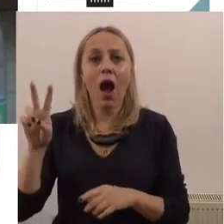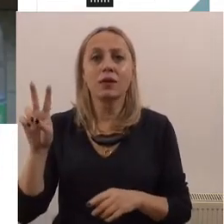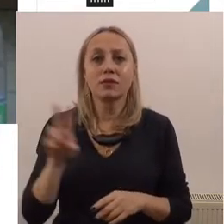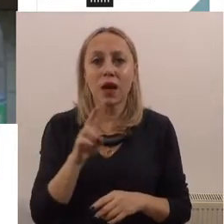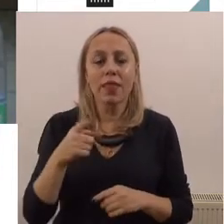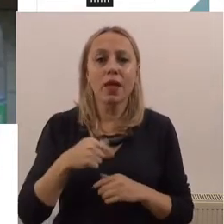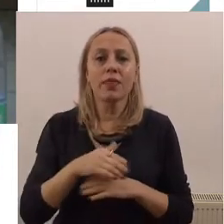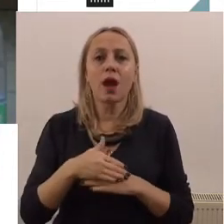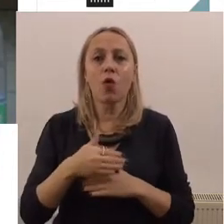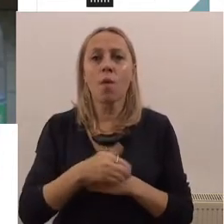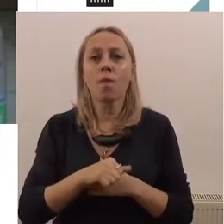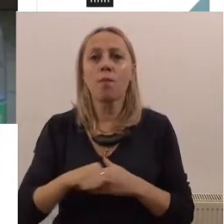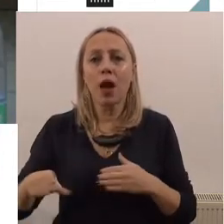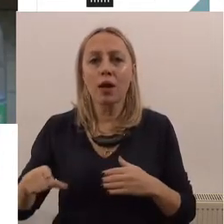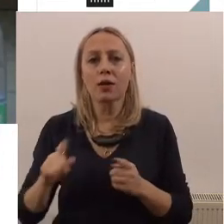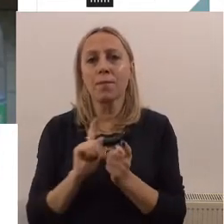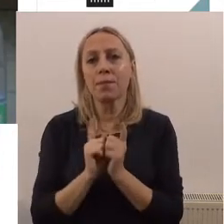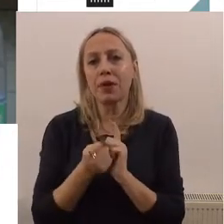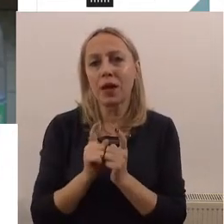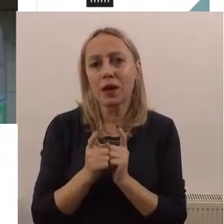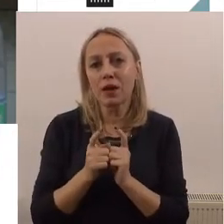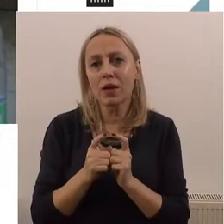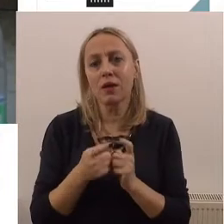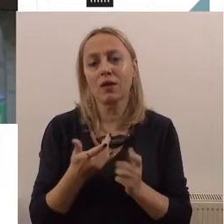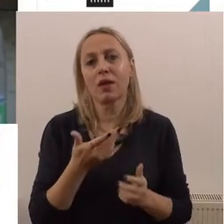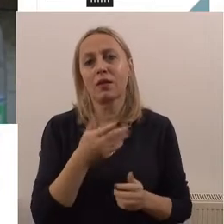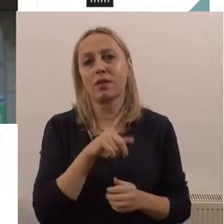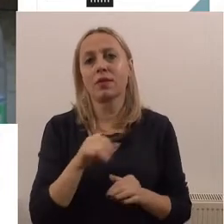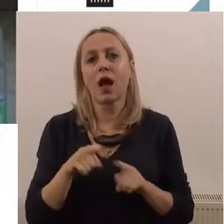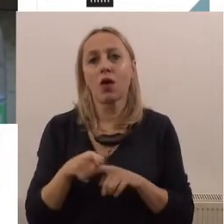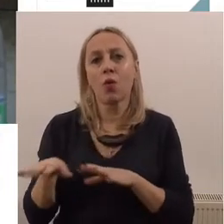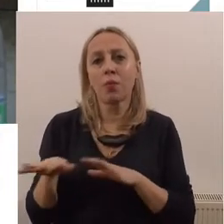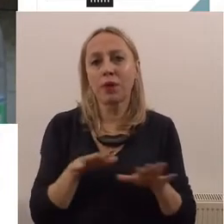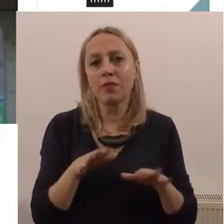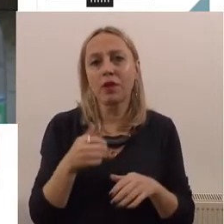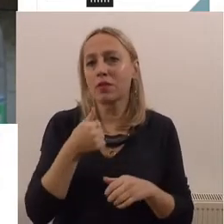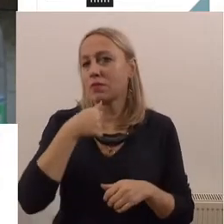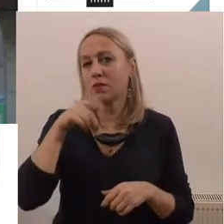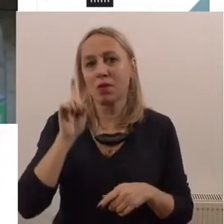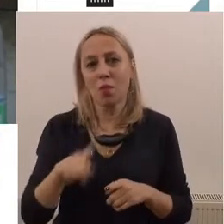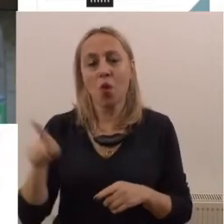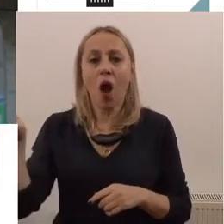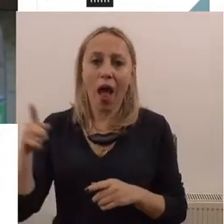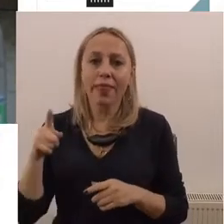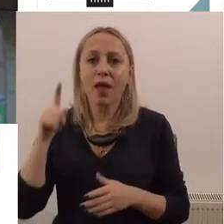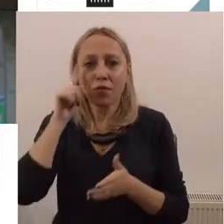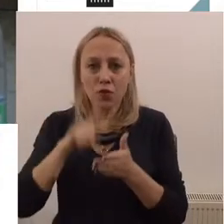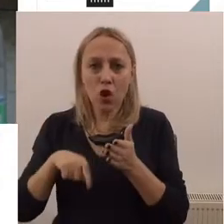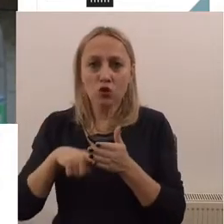used to work in the church, and it was a challenge for her to work